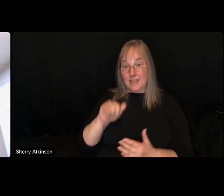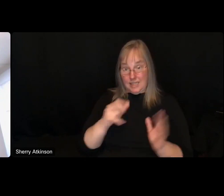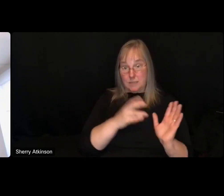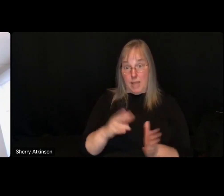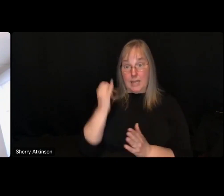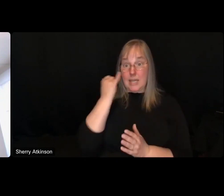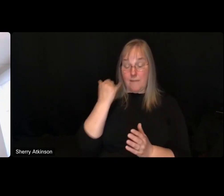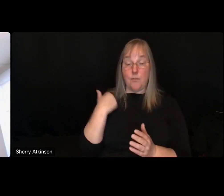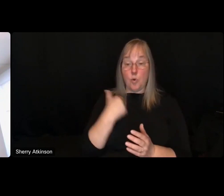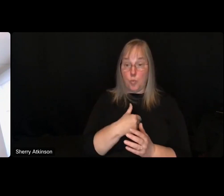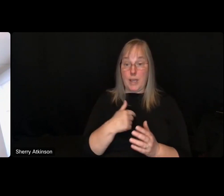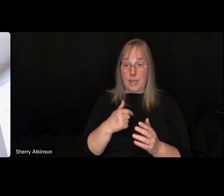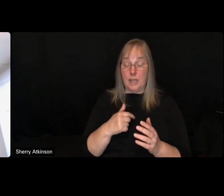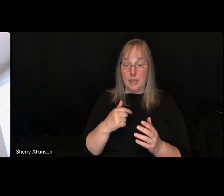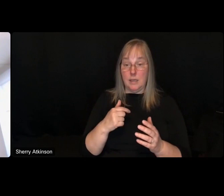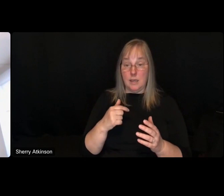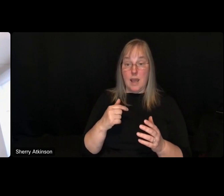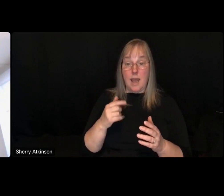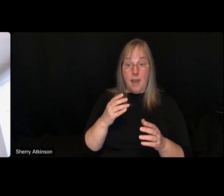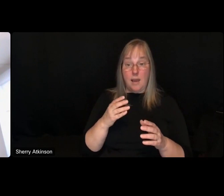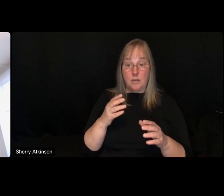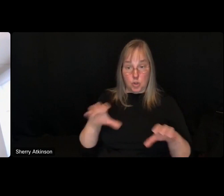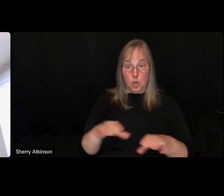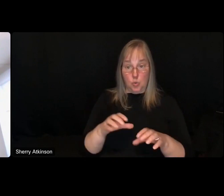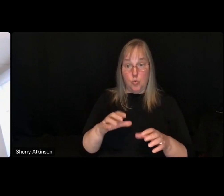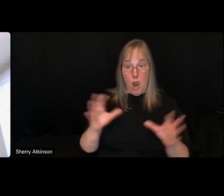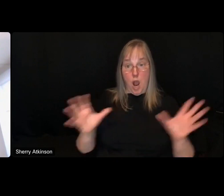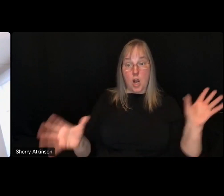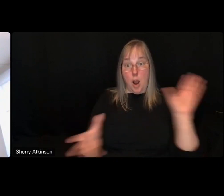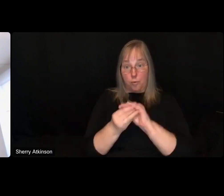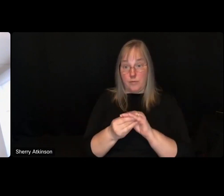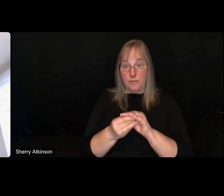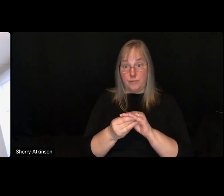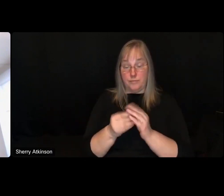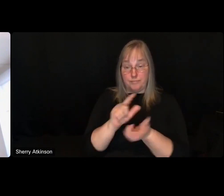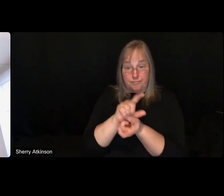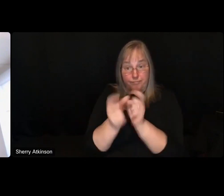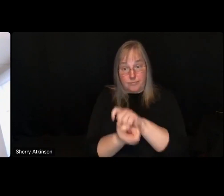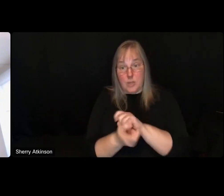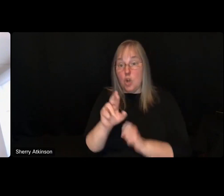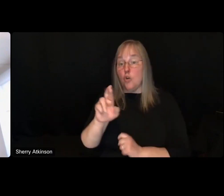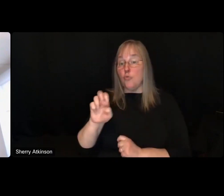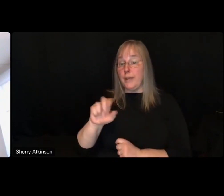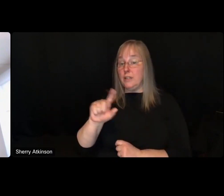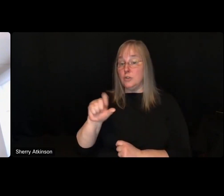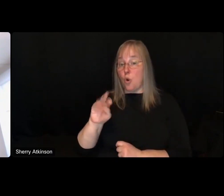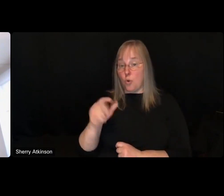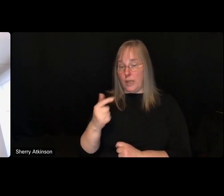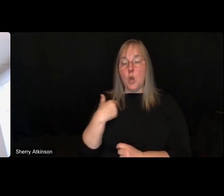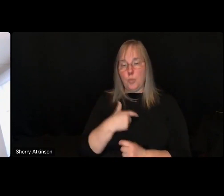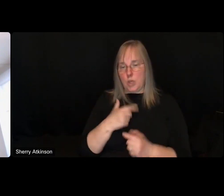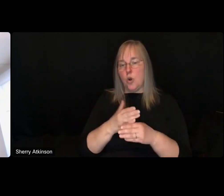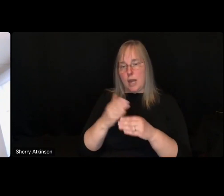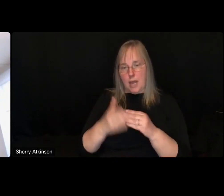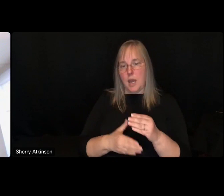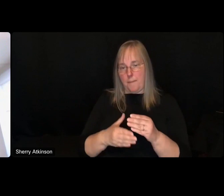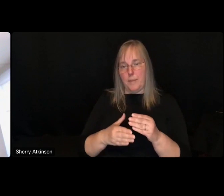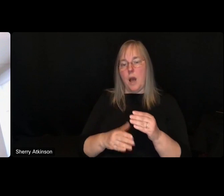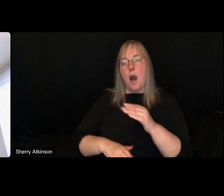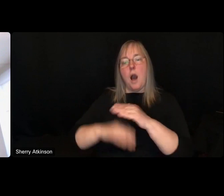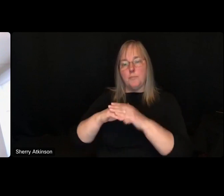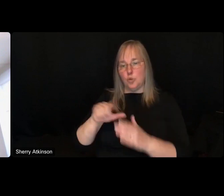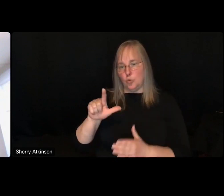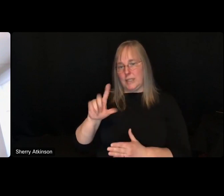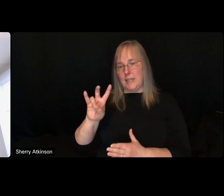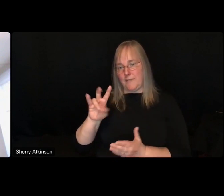get through after a comprehensive rezoning, right, then we could potentially yield up to 27,000 new units, but